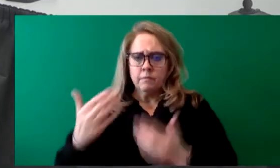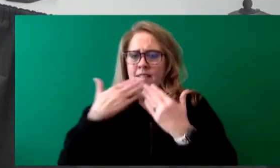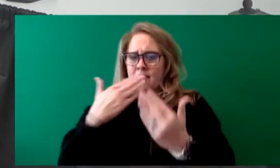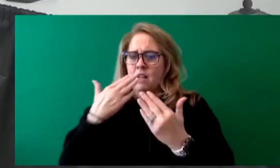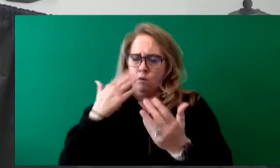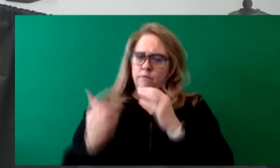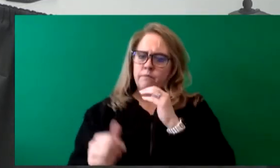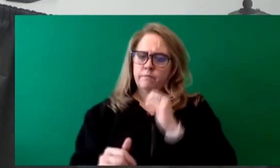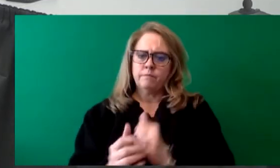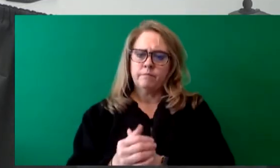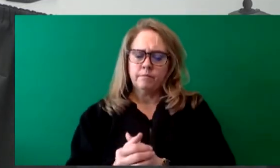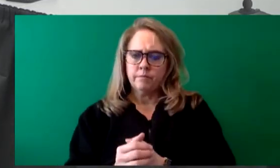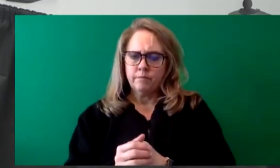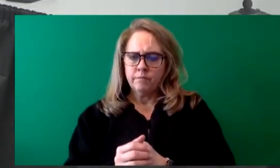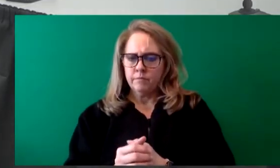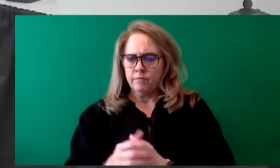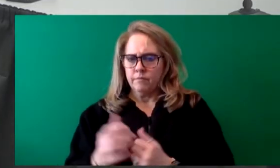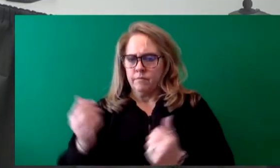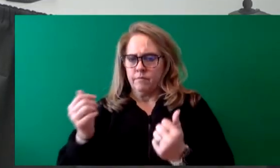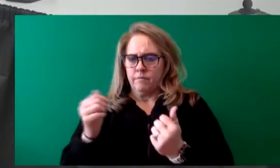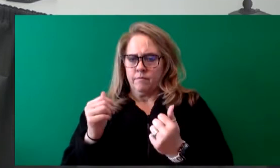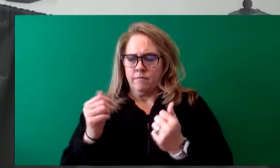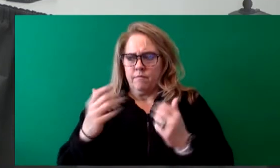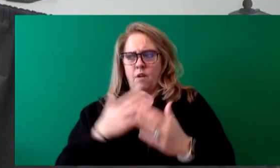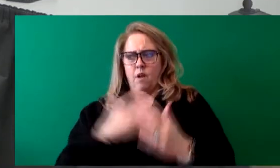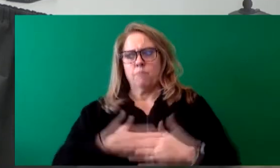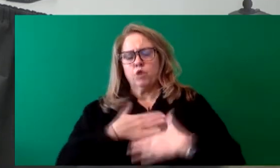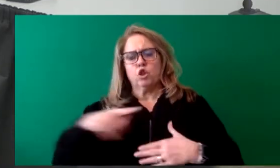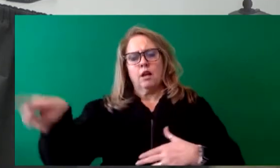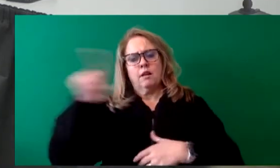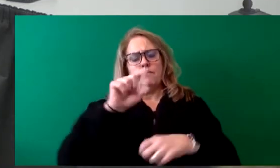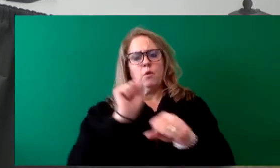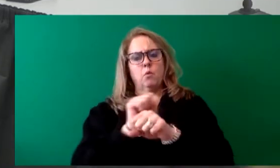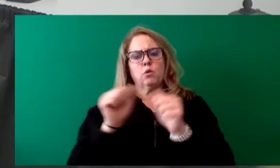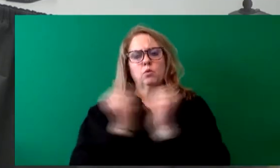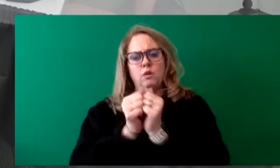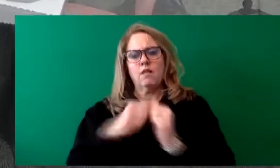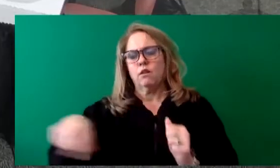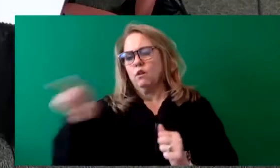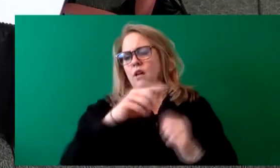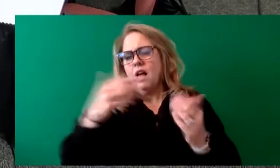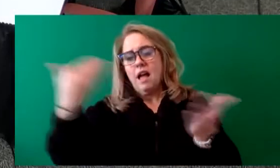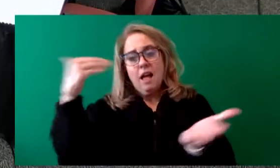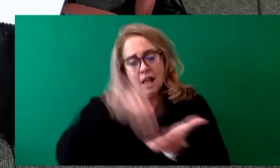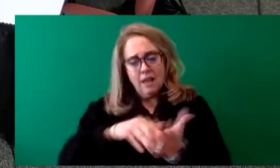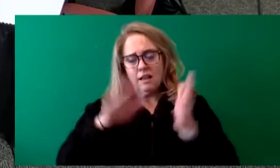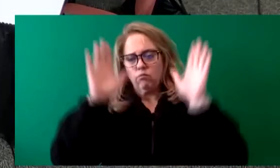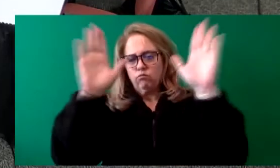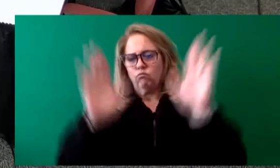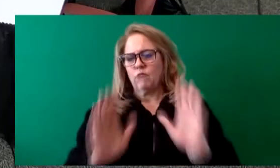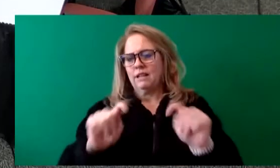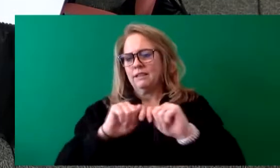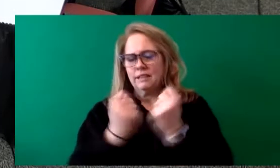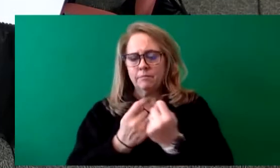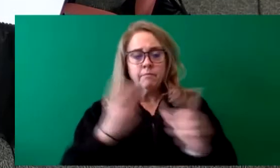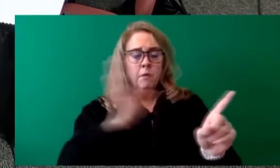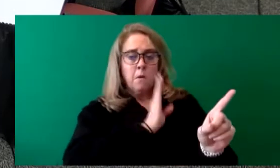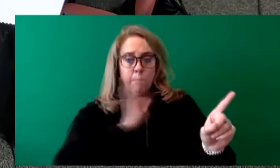you do. Thank you, Chief. Appreciate it. Well done. Any other board member comments? I'm looking for raised